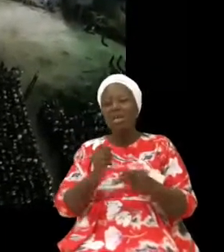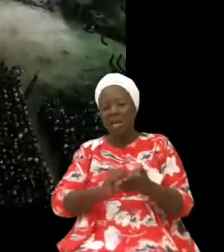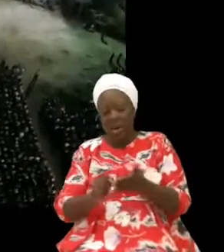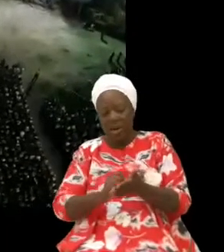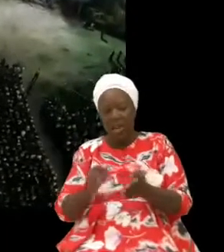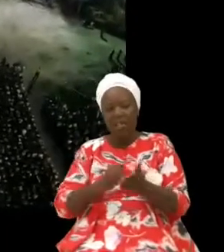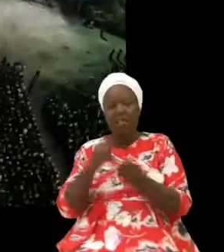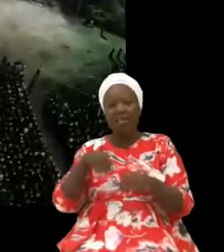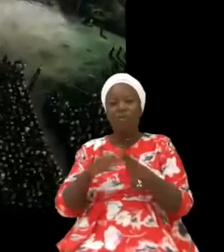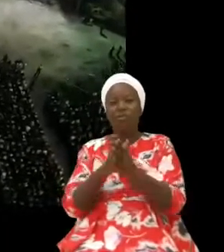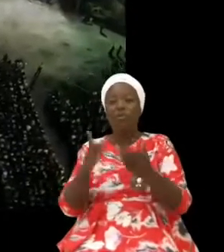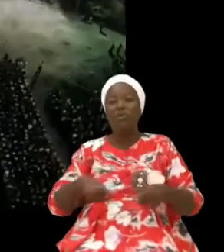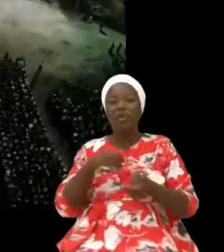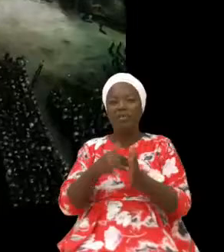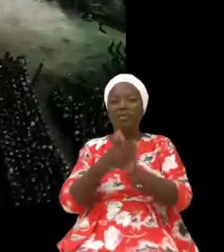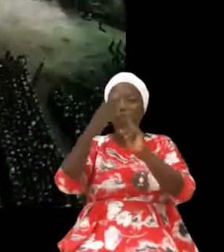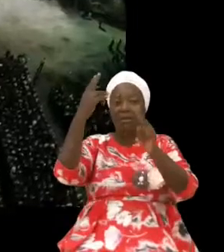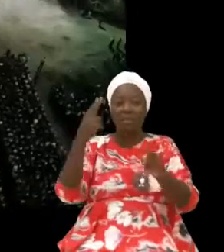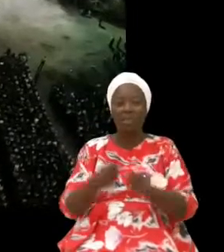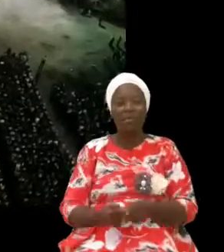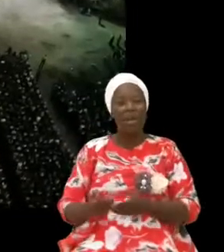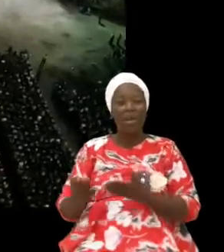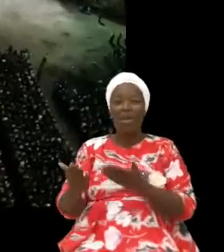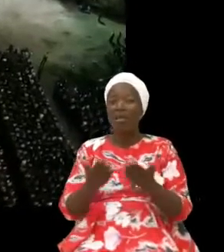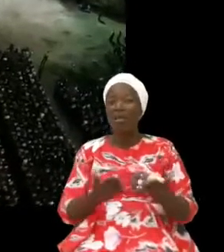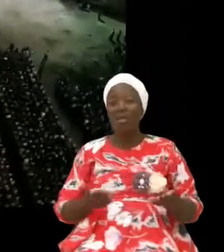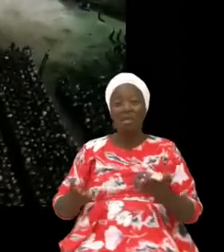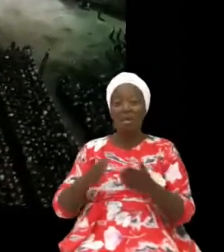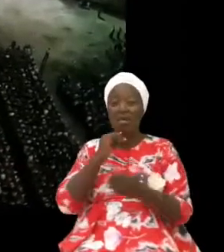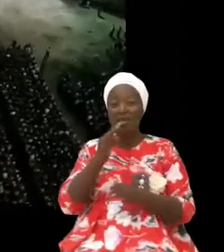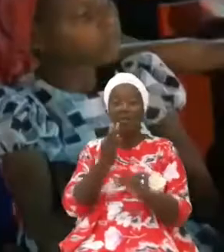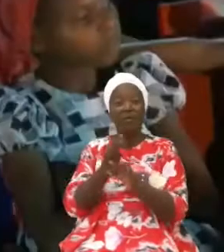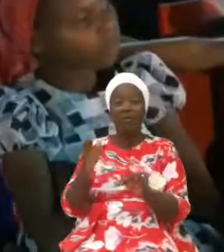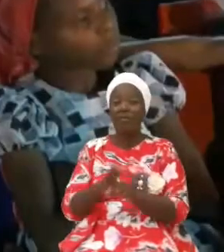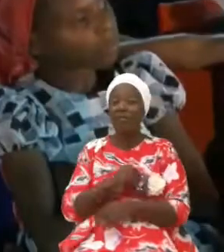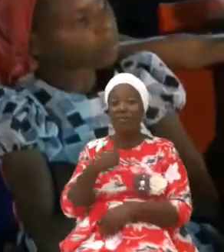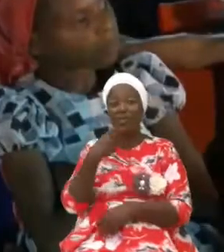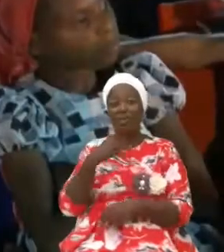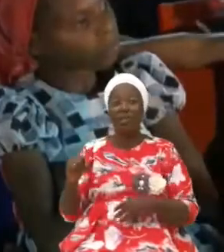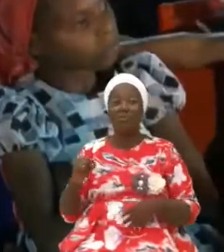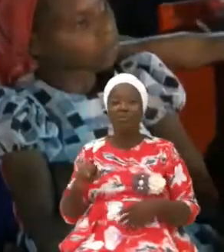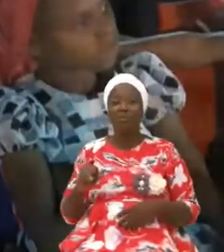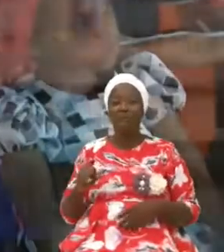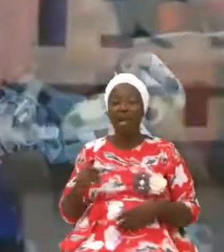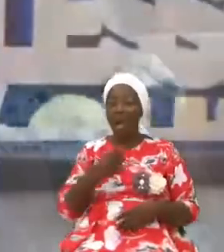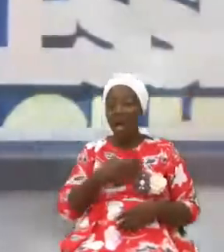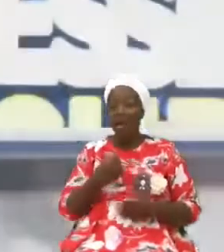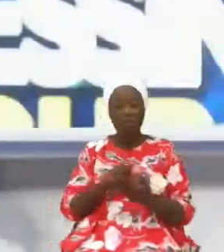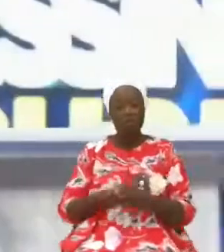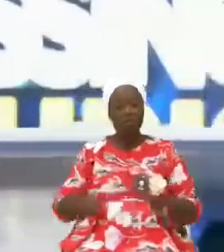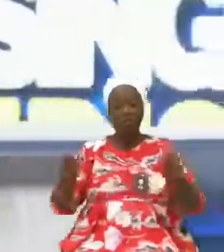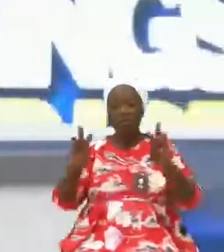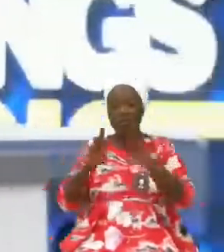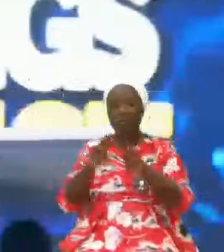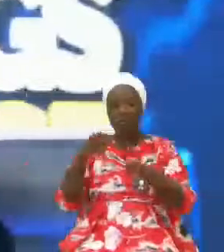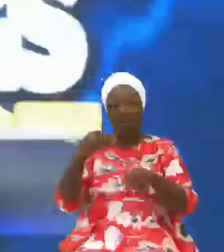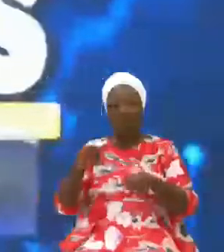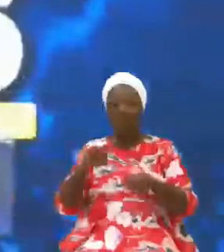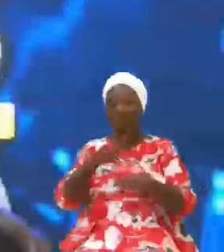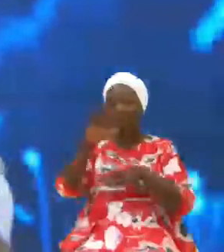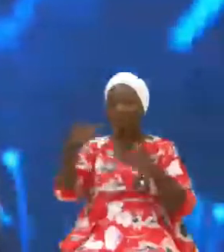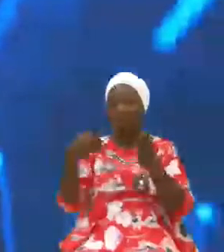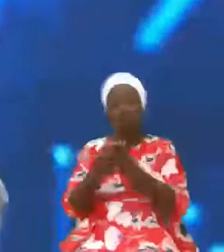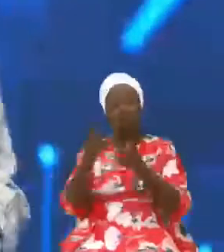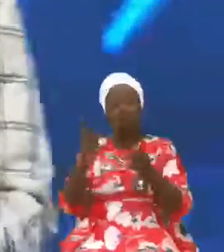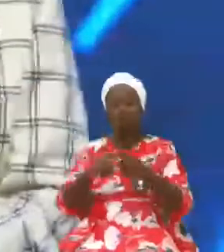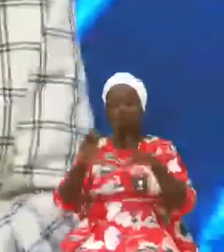your name to life and light in Jesus' name. Here is a faithful